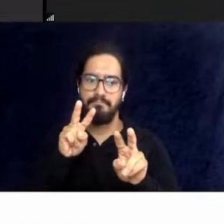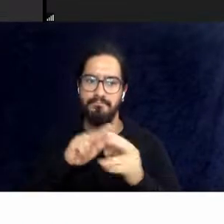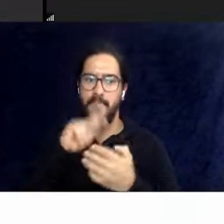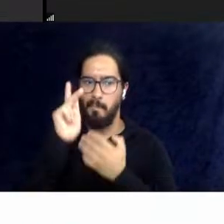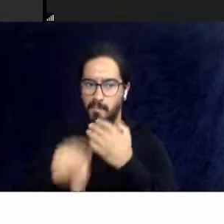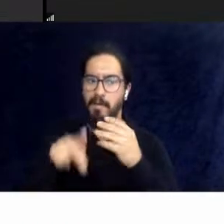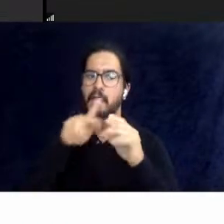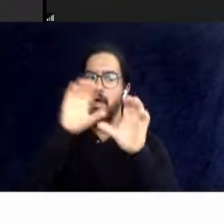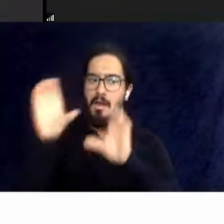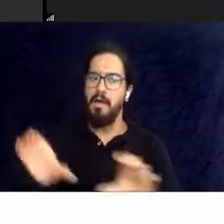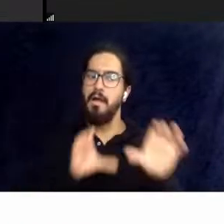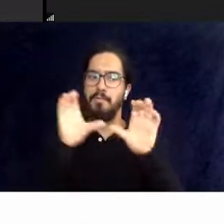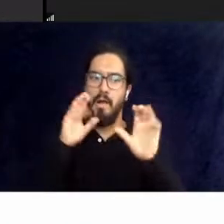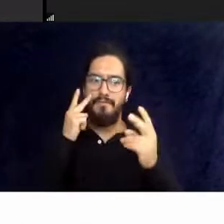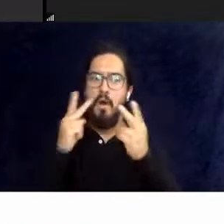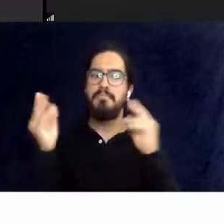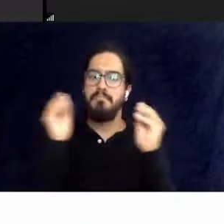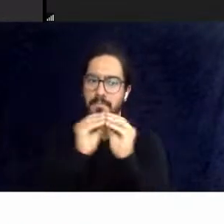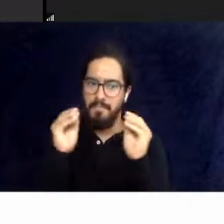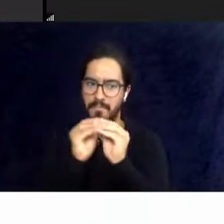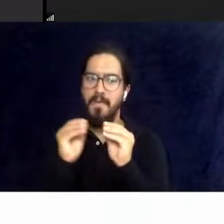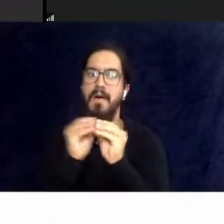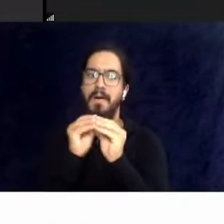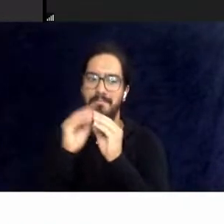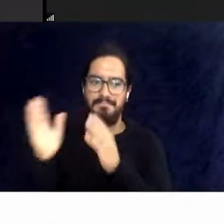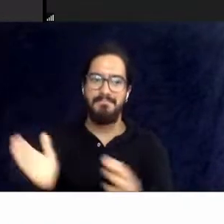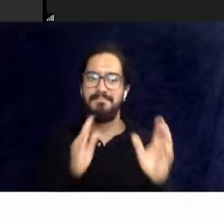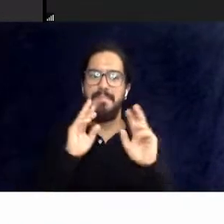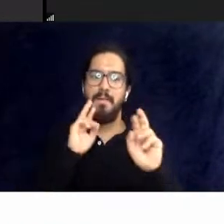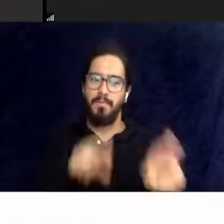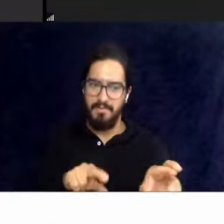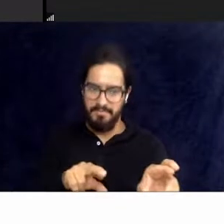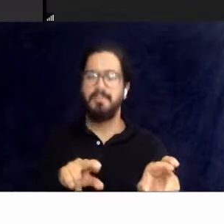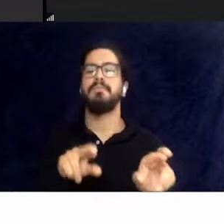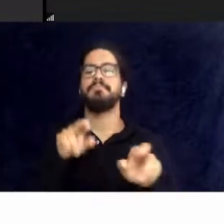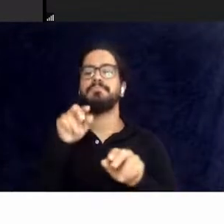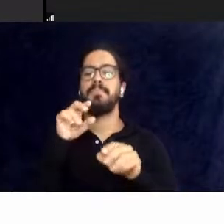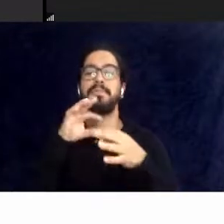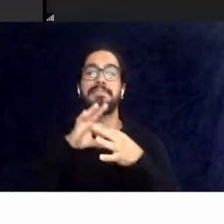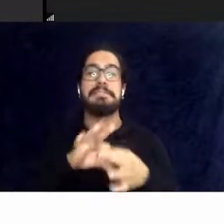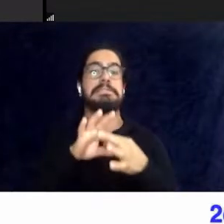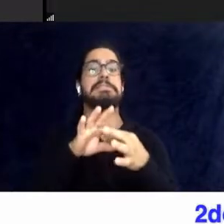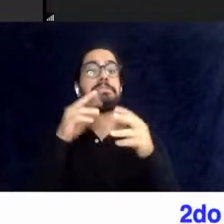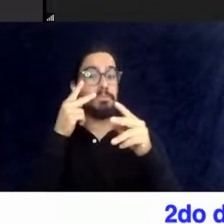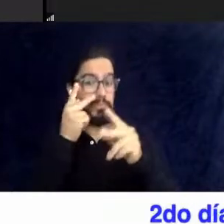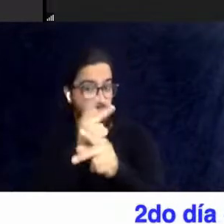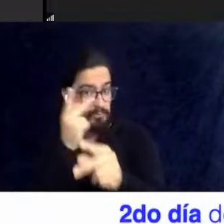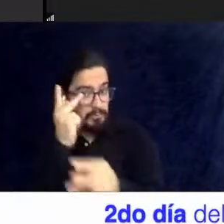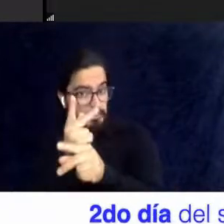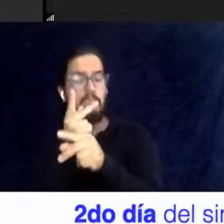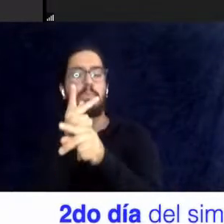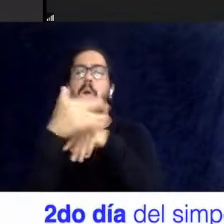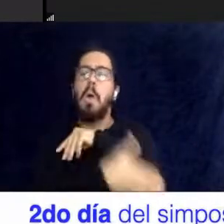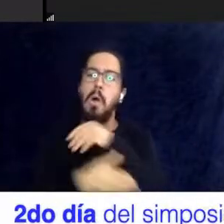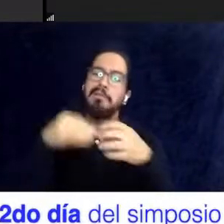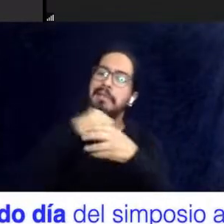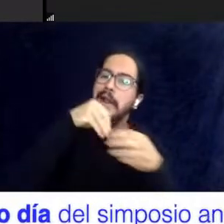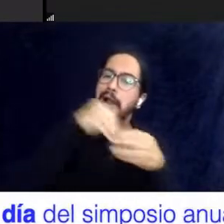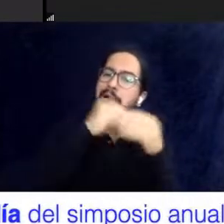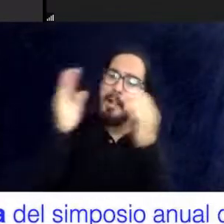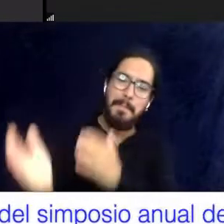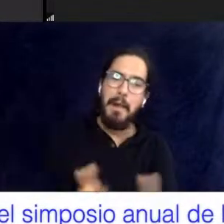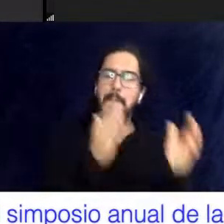COVID-19 preparedness and response, looking at from surveillance to ensuring country preparedness and response and